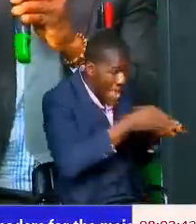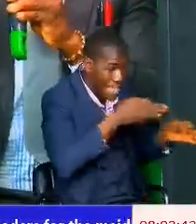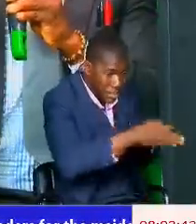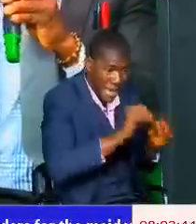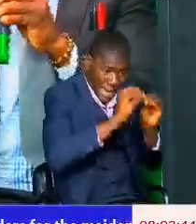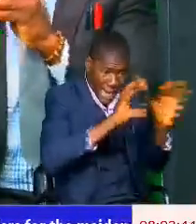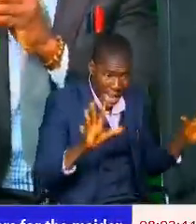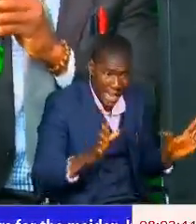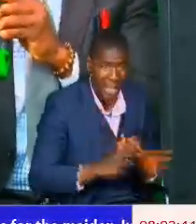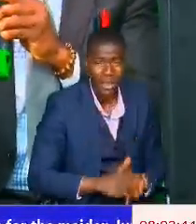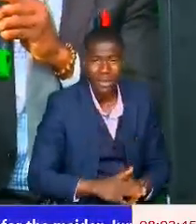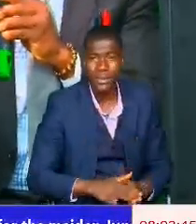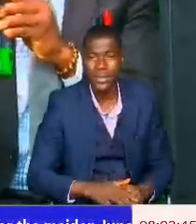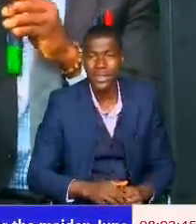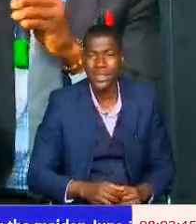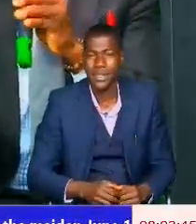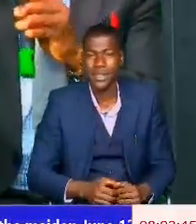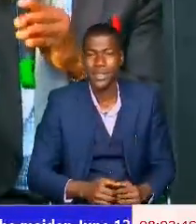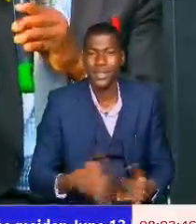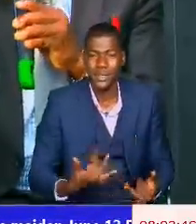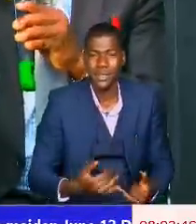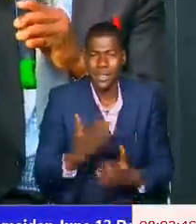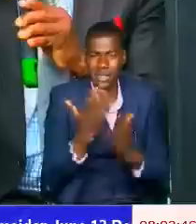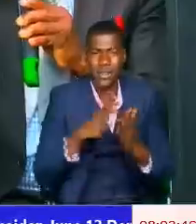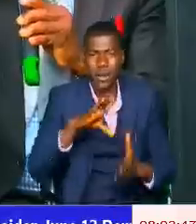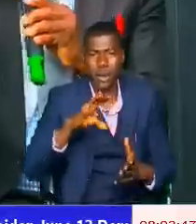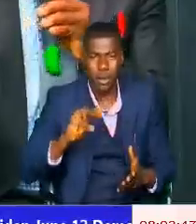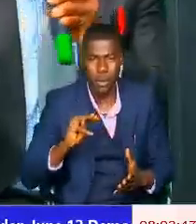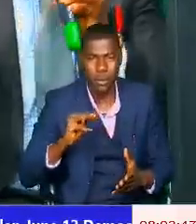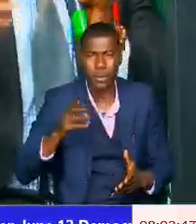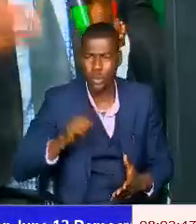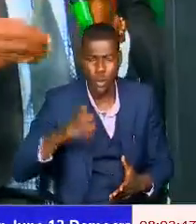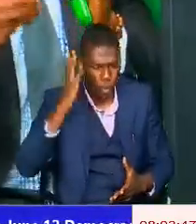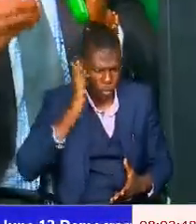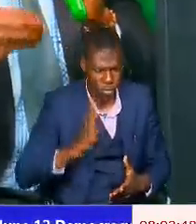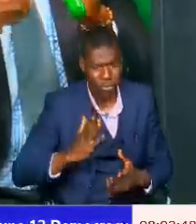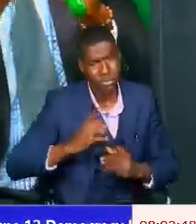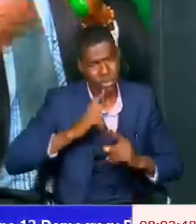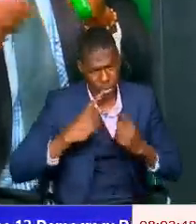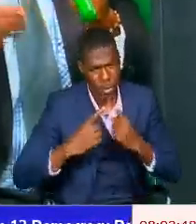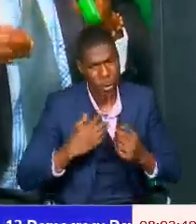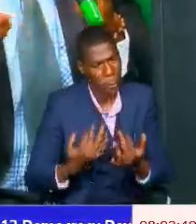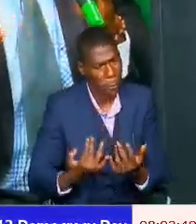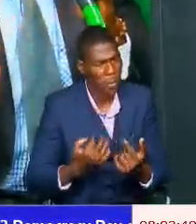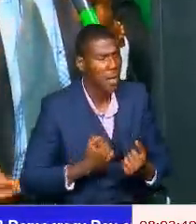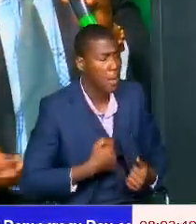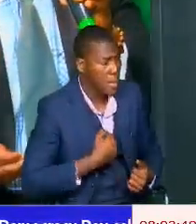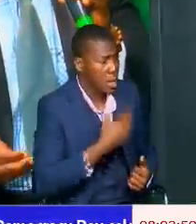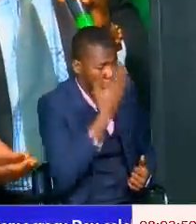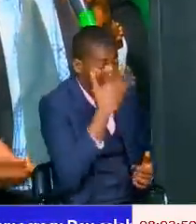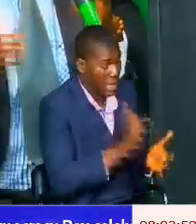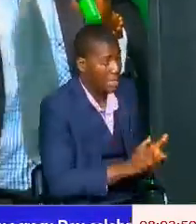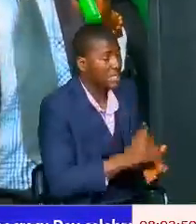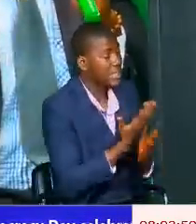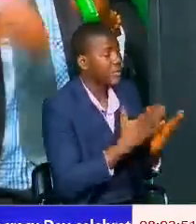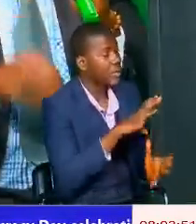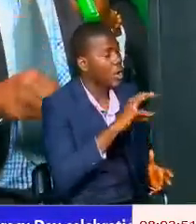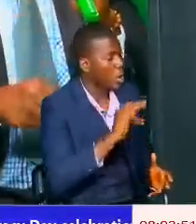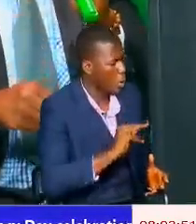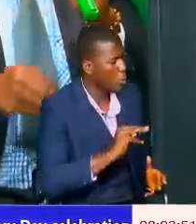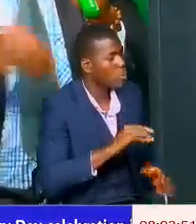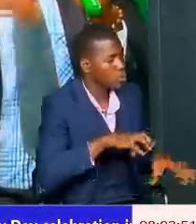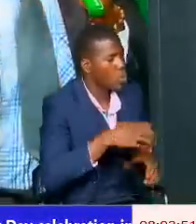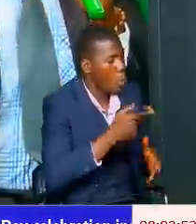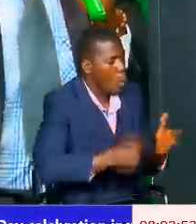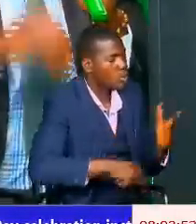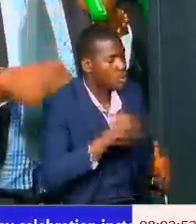Because you go respond, madam. You know they enough. I know say Servicom they do what they supposed to do. But the point when we talk, we